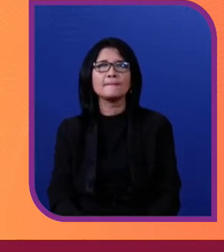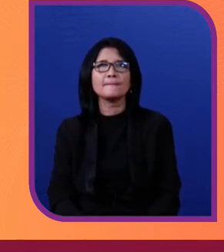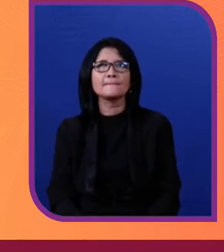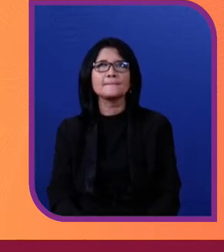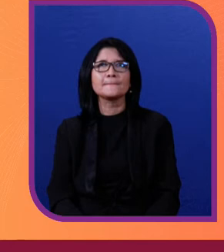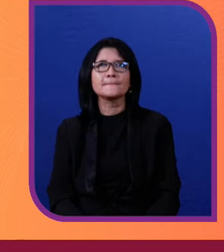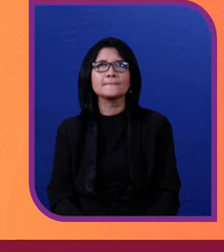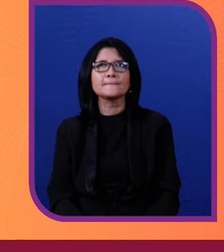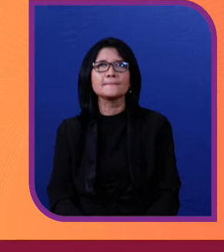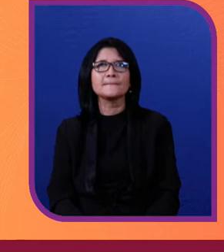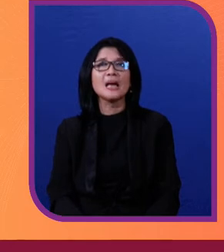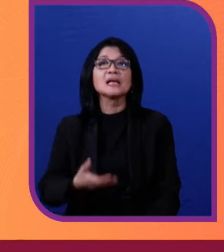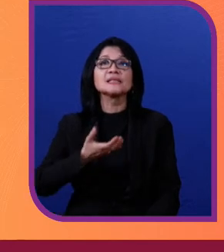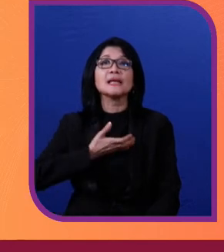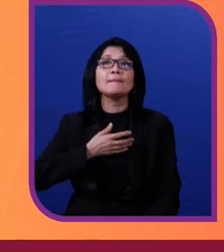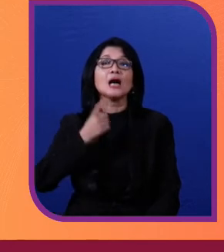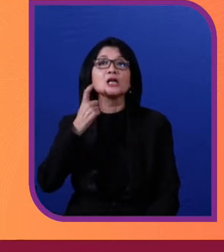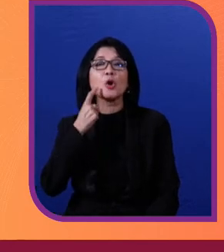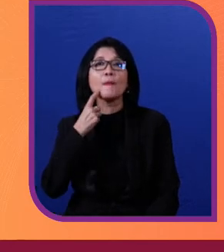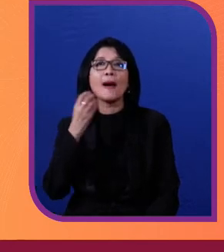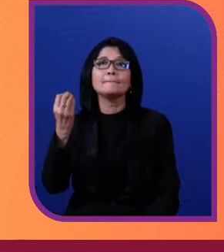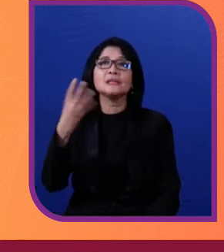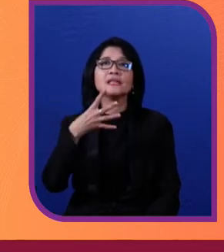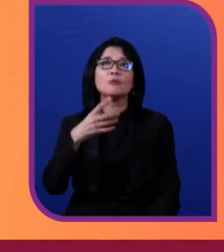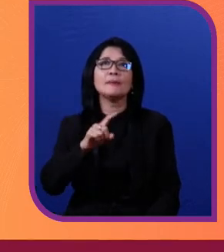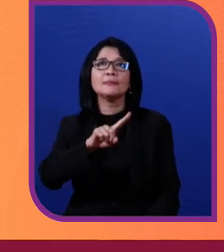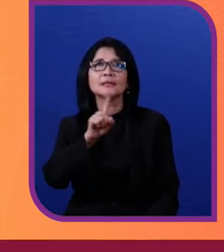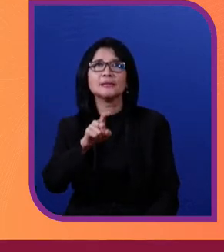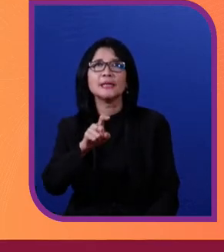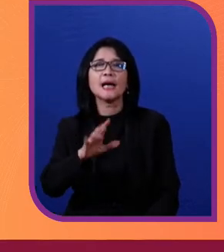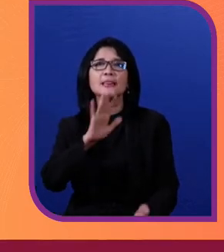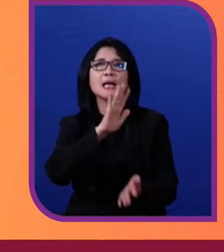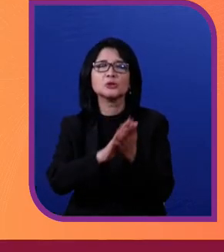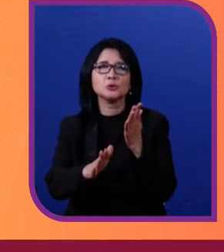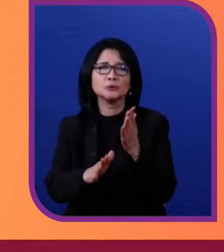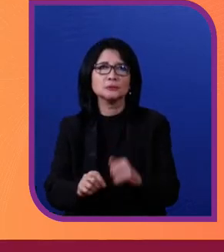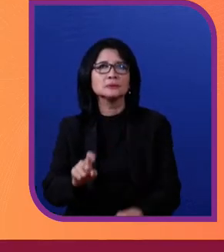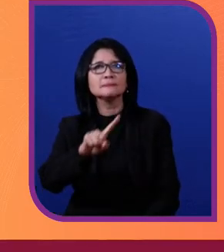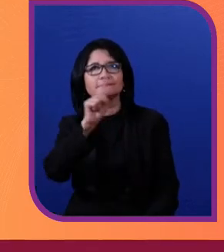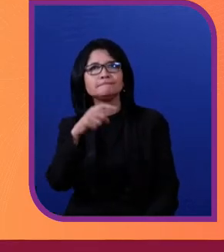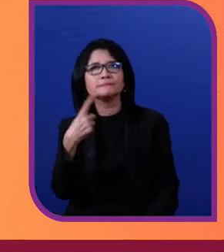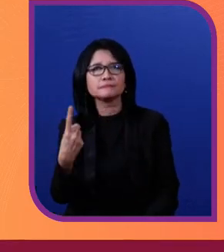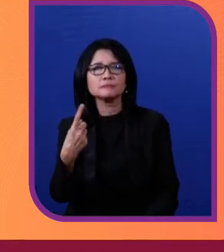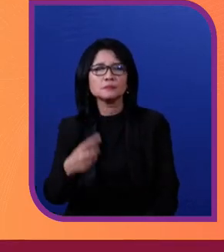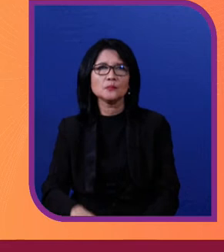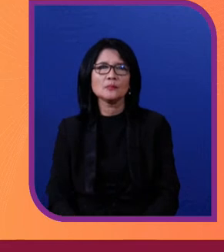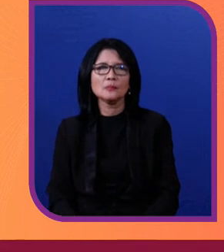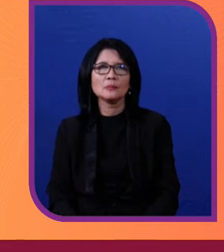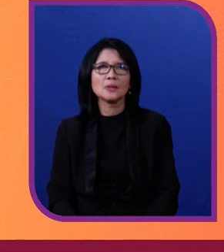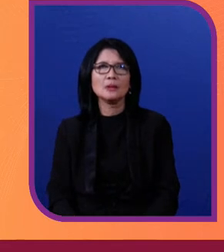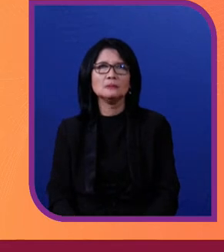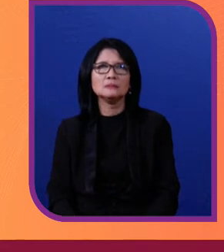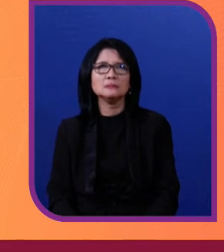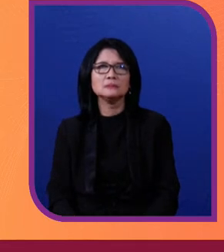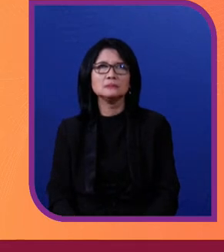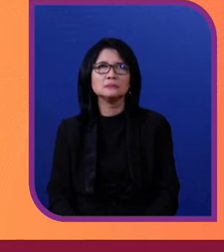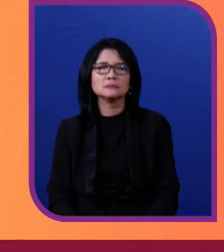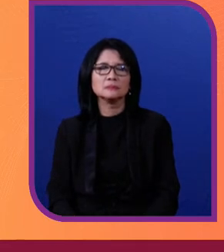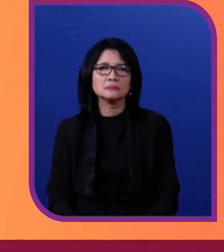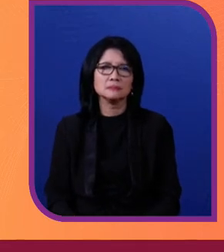to answer there a first question is who is the